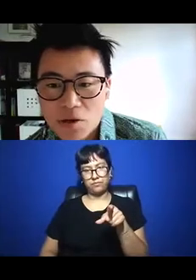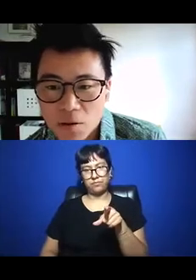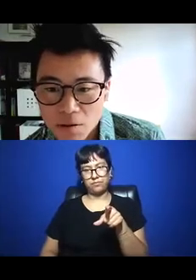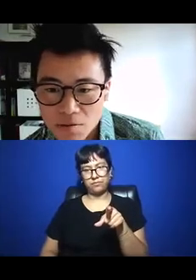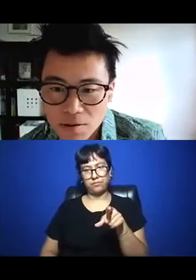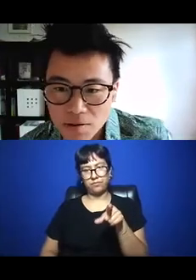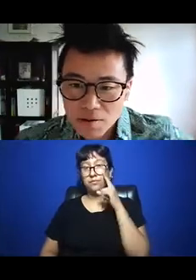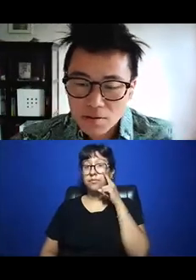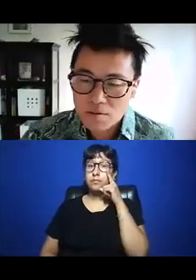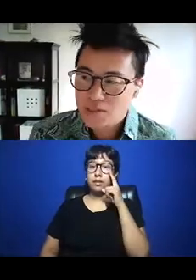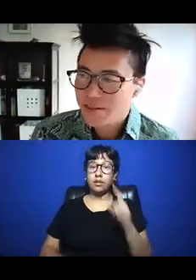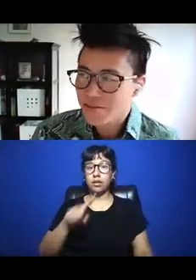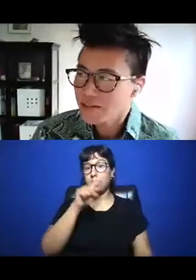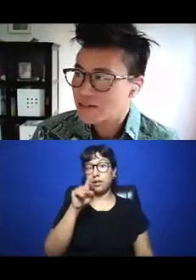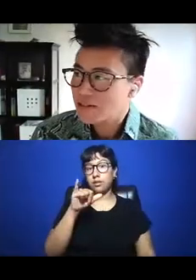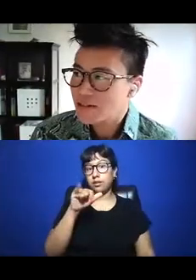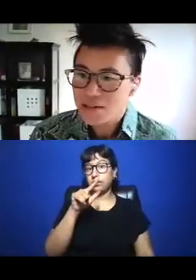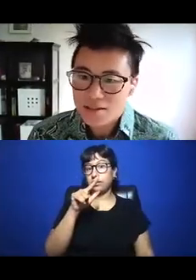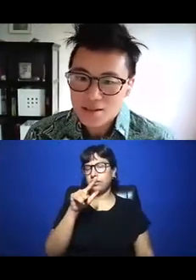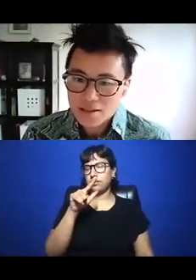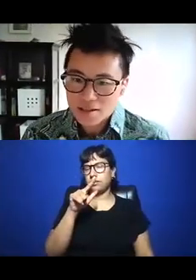Maybe Zoho? Is that French?